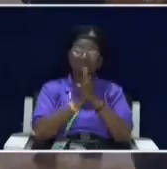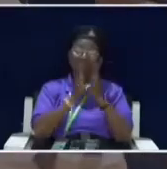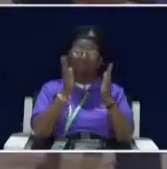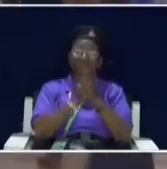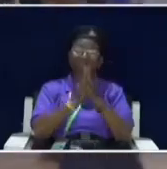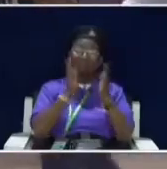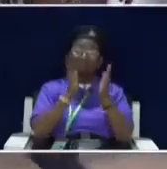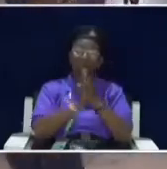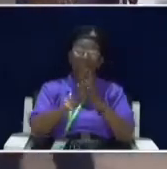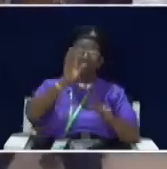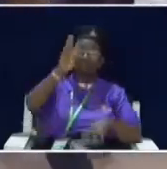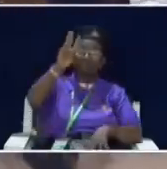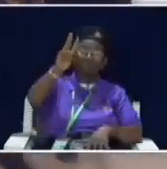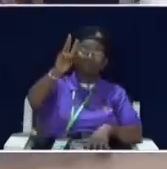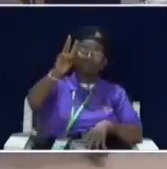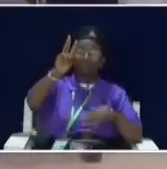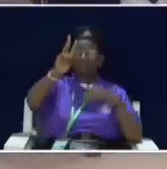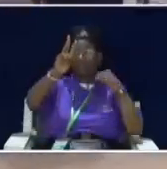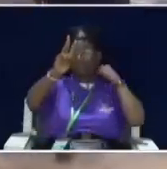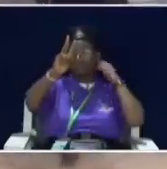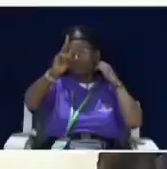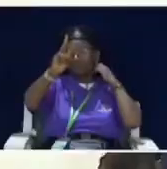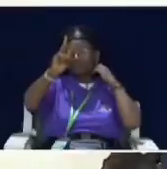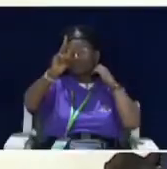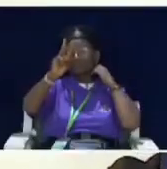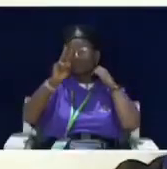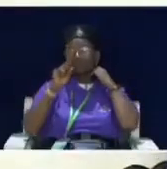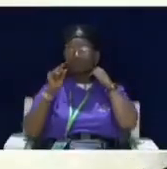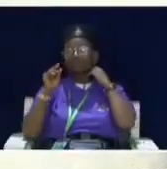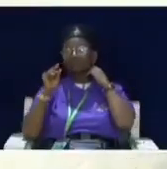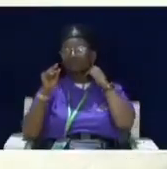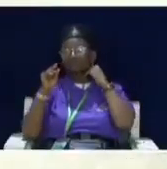Six. Five.